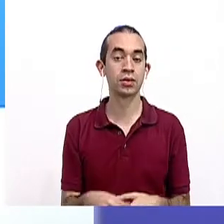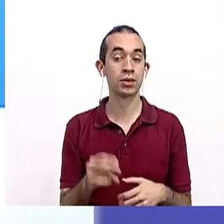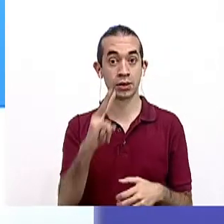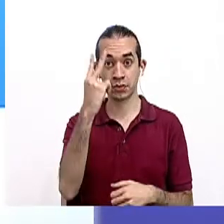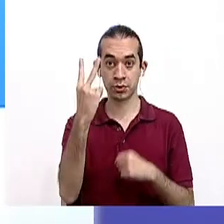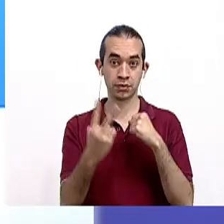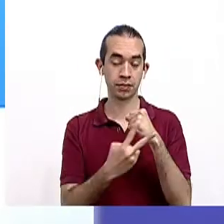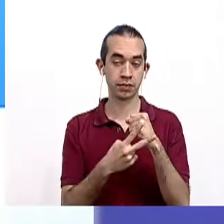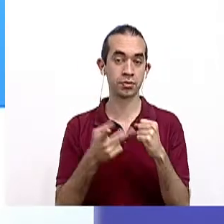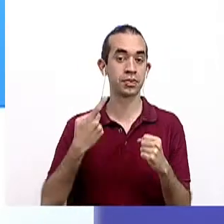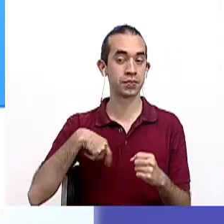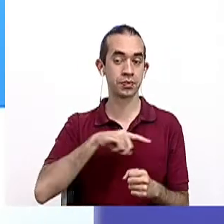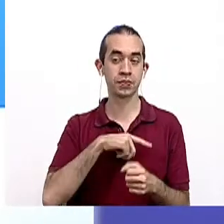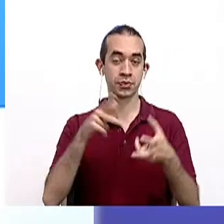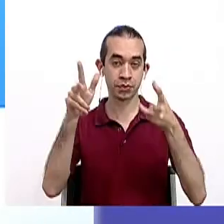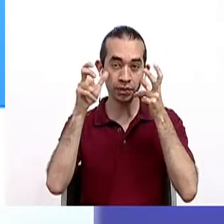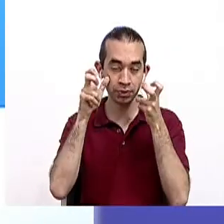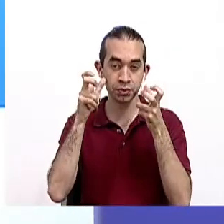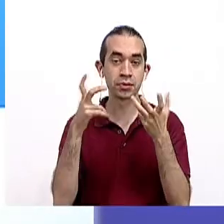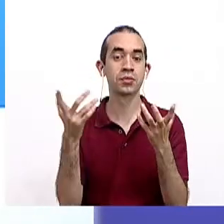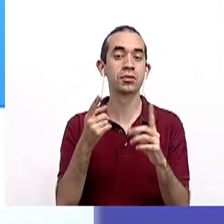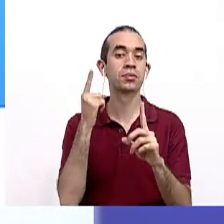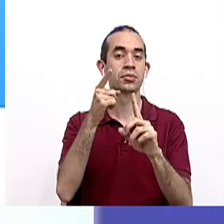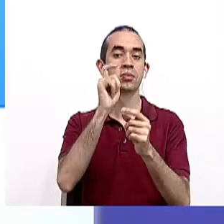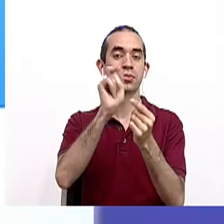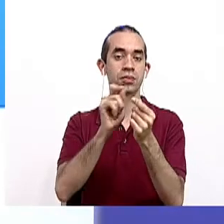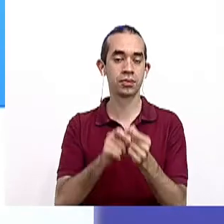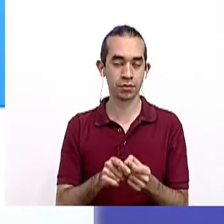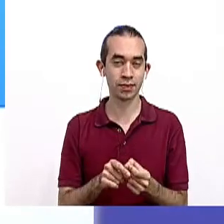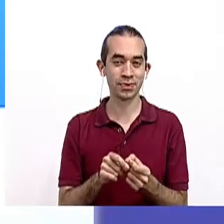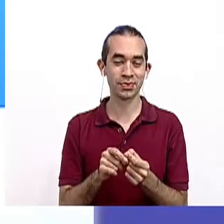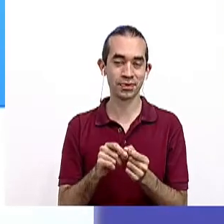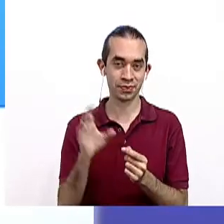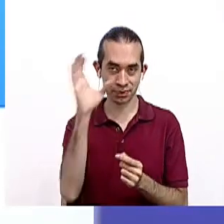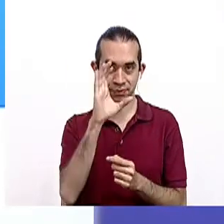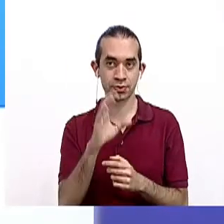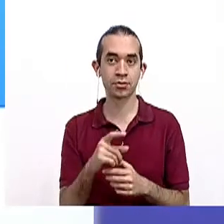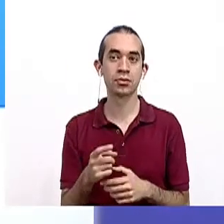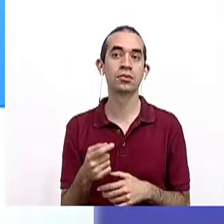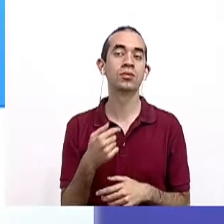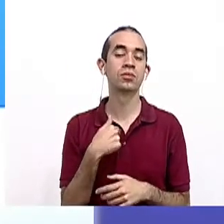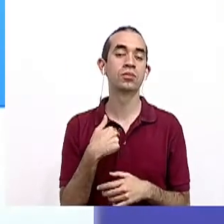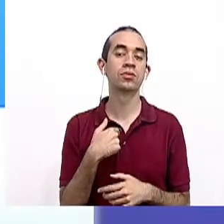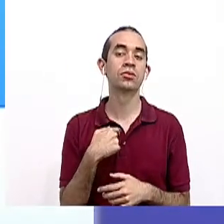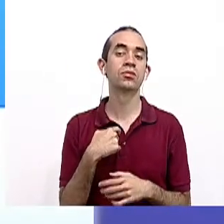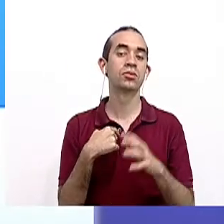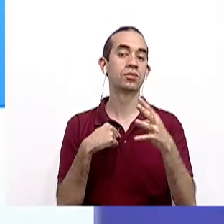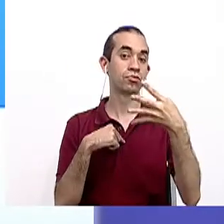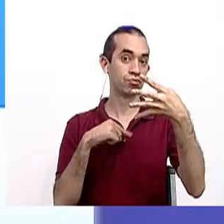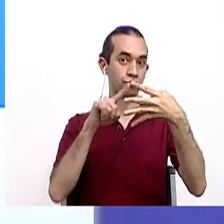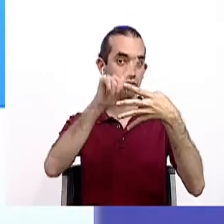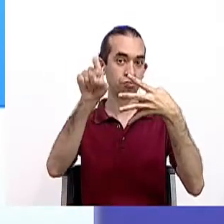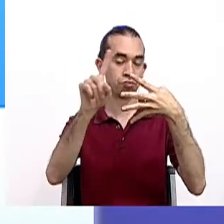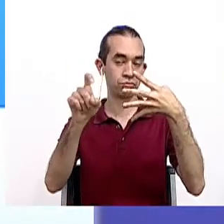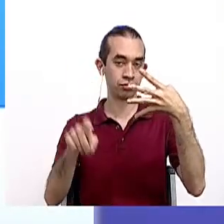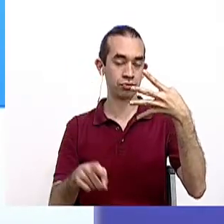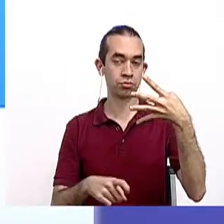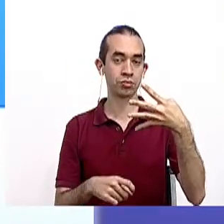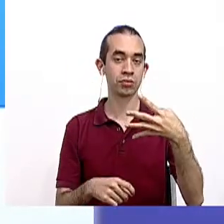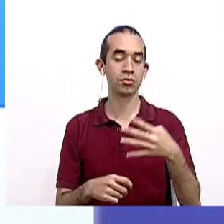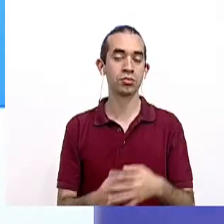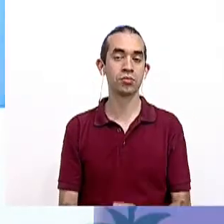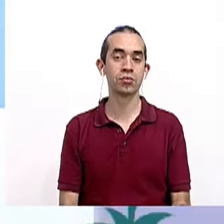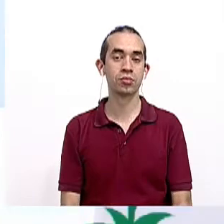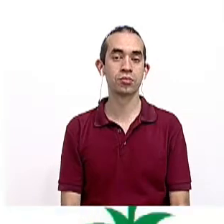second time that we listen, we're going to look for specific details. And for this, I have 4 questions for you. So let's see